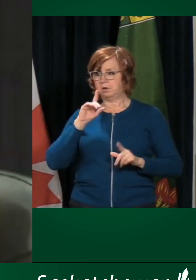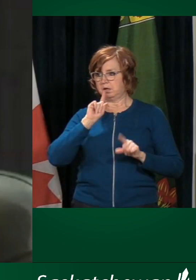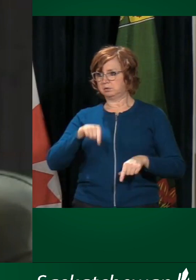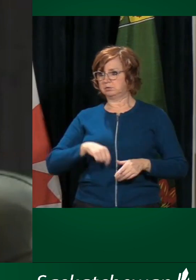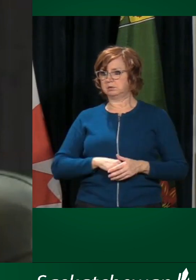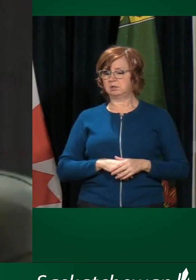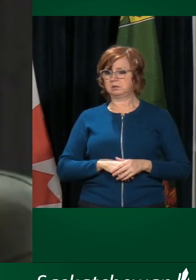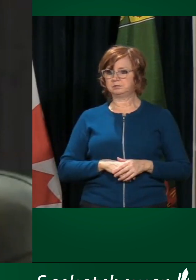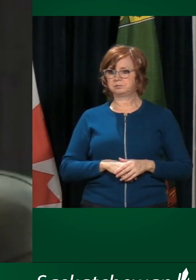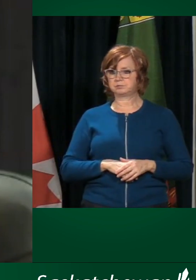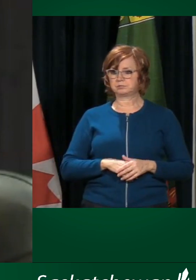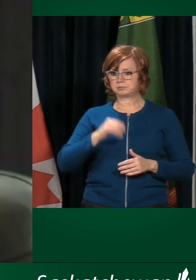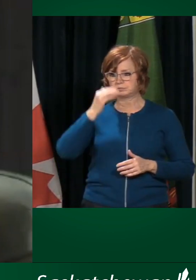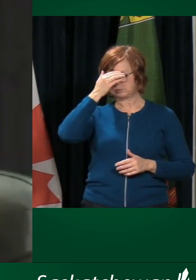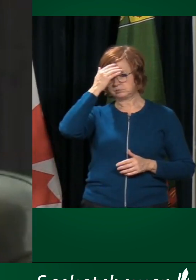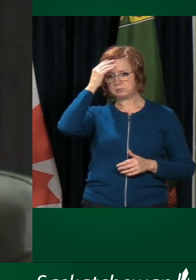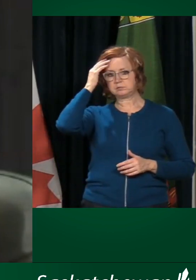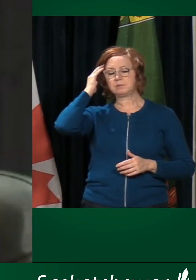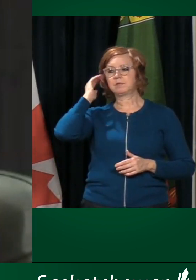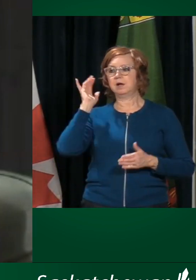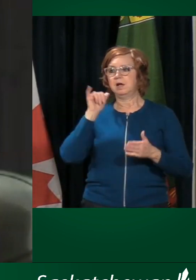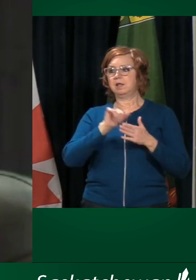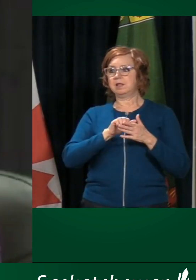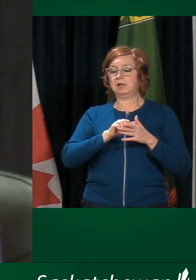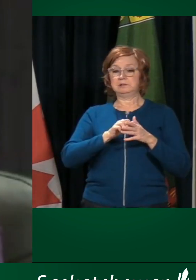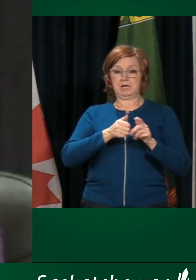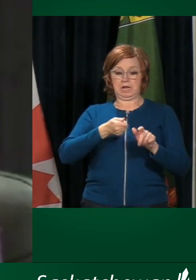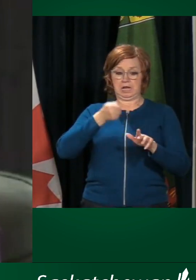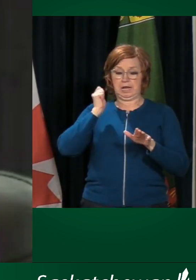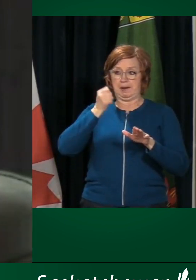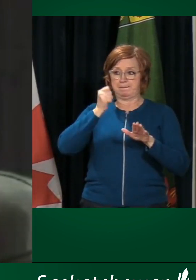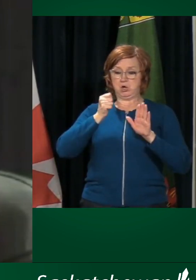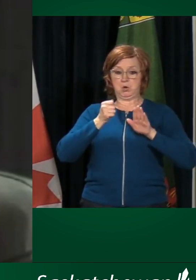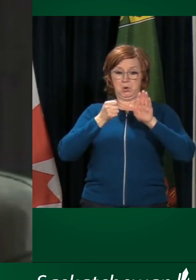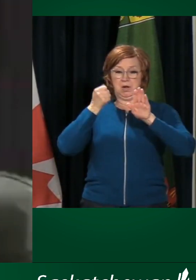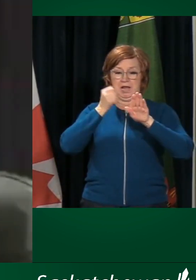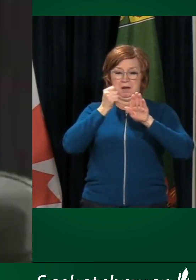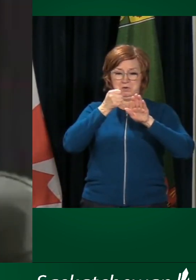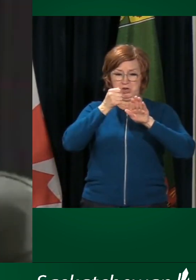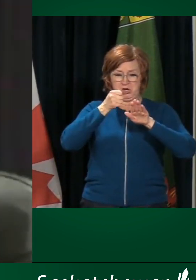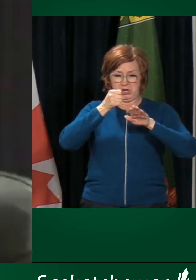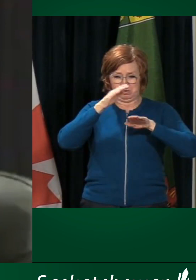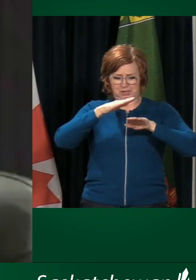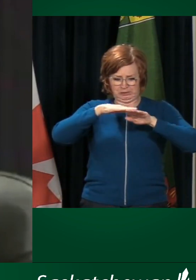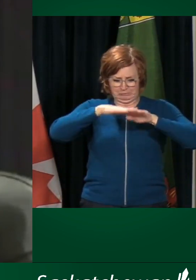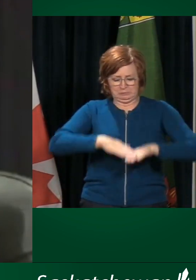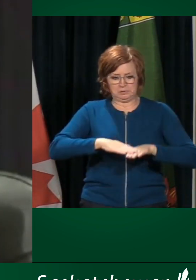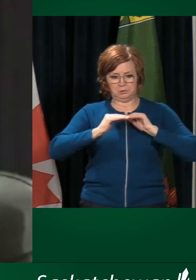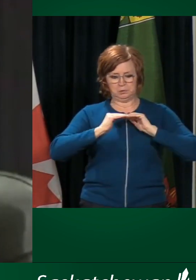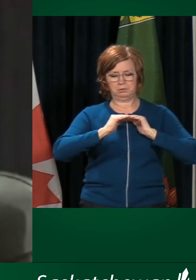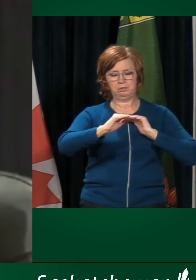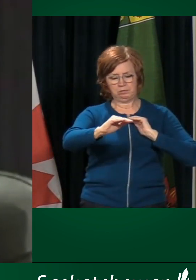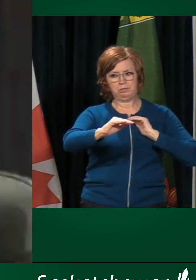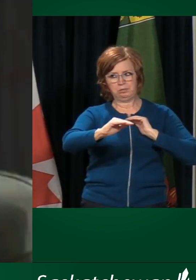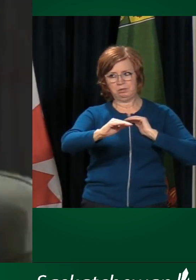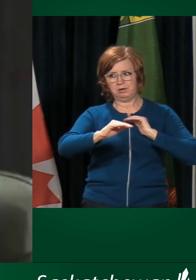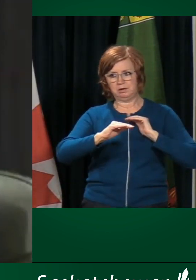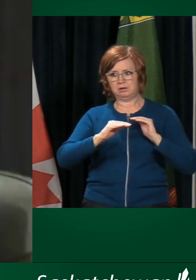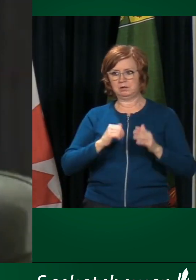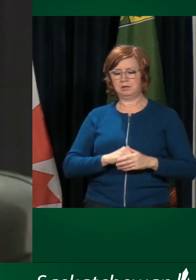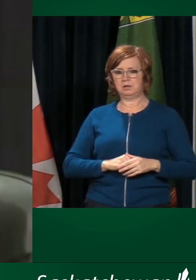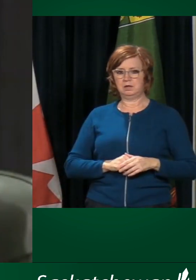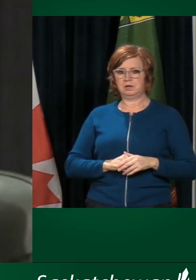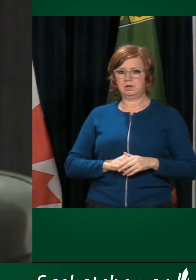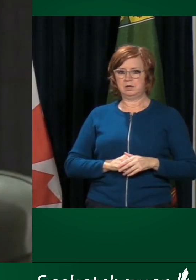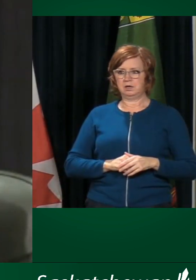it's around that slide around the hammer and the dance, and the belief that we have flattened the curve based on what's gone